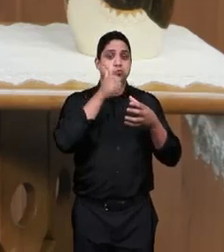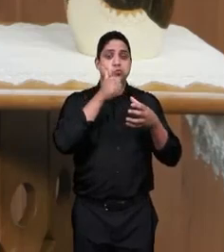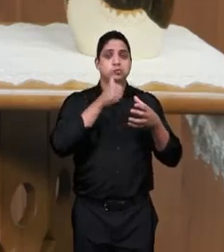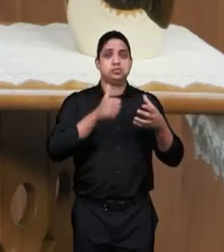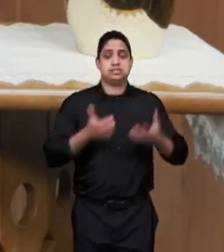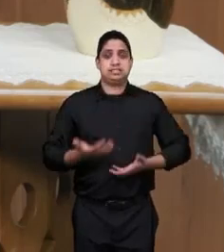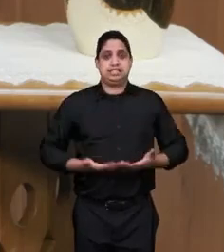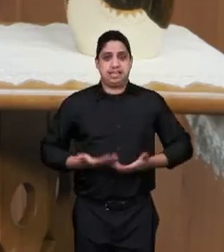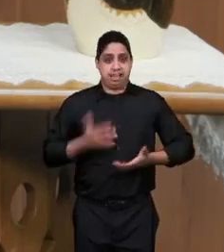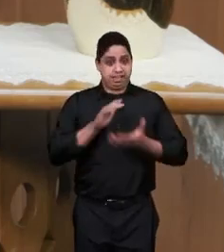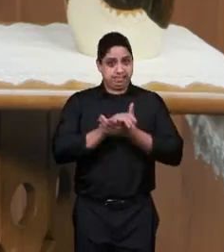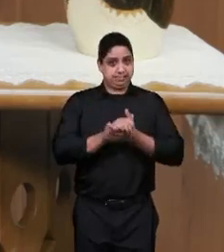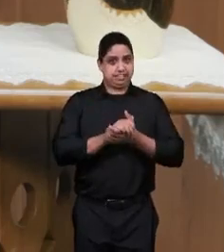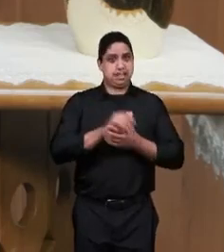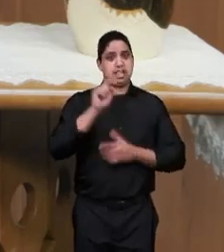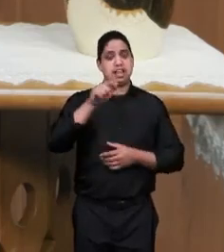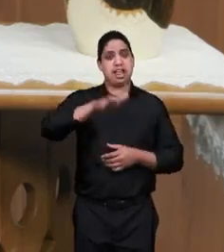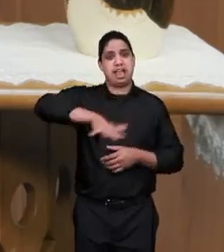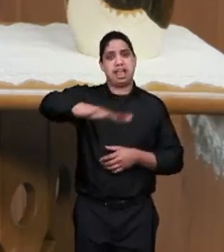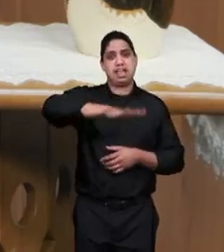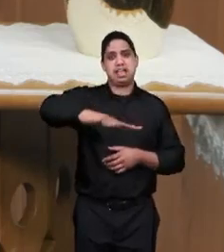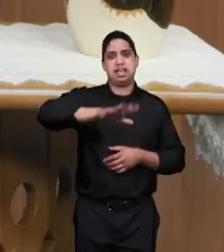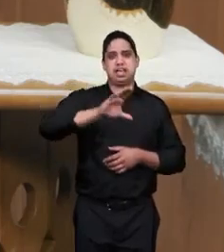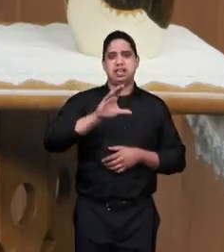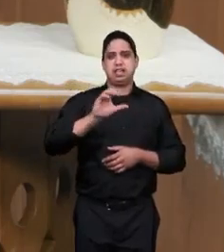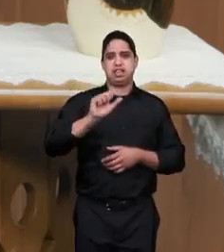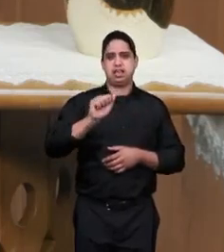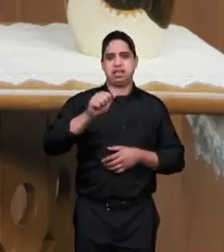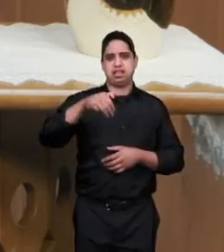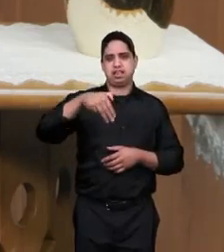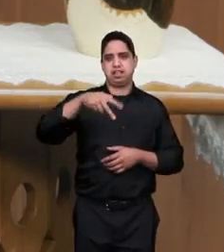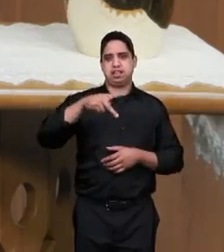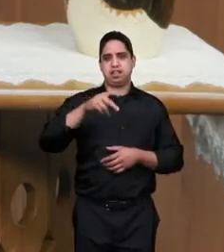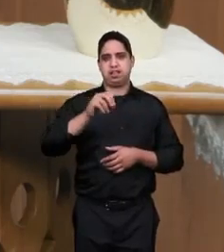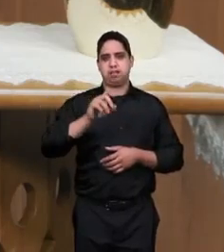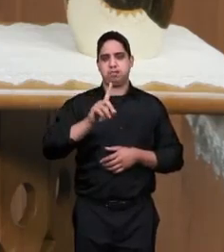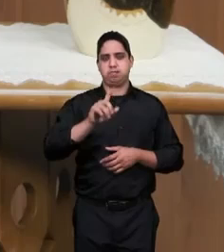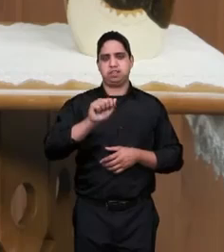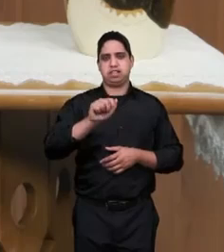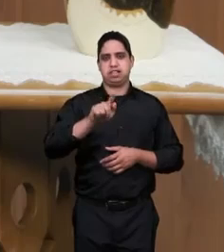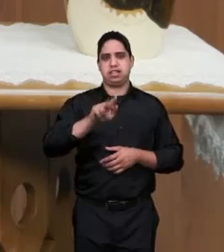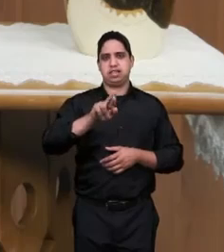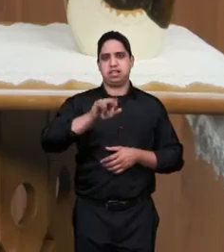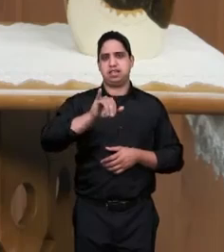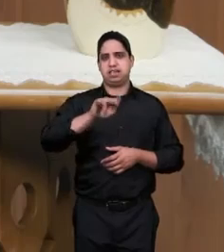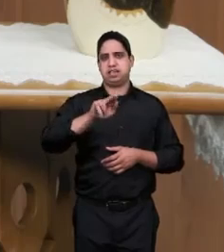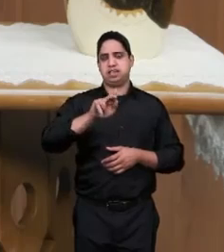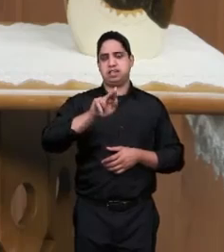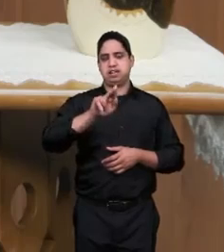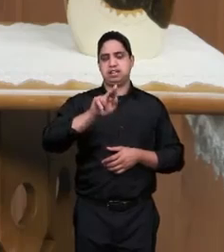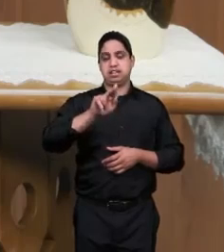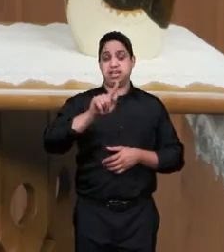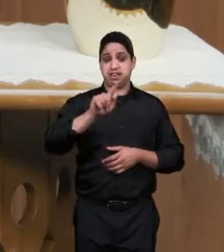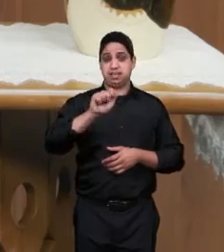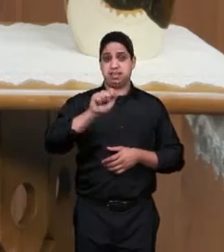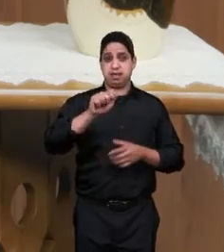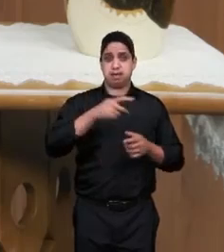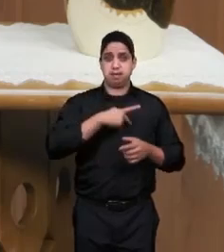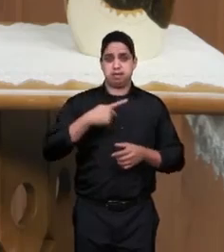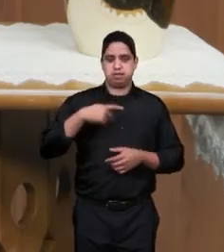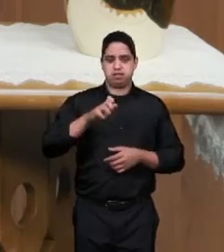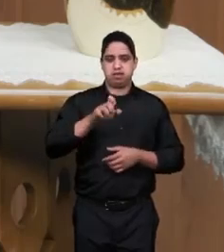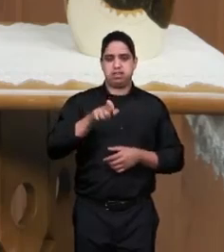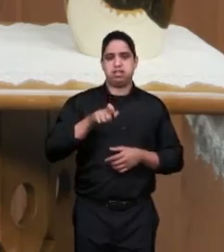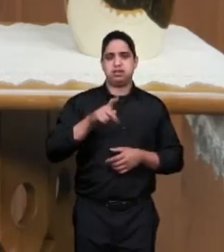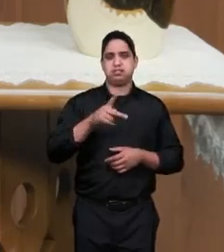ladies in the region of Campo de Gringa, there in the region of Andros Reis, Pastor